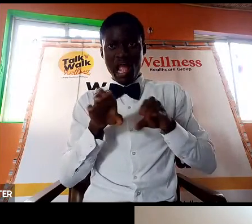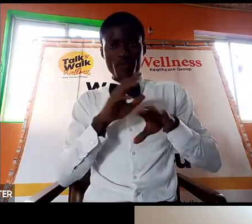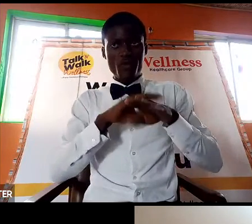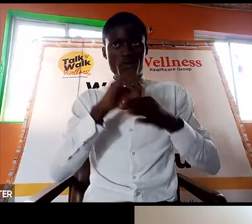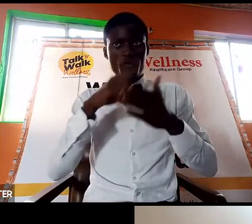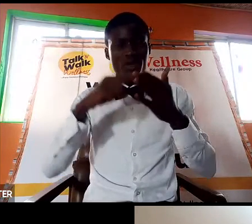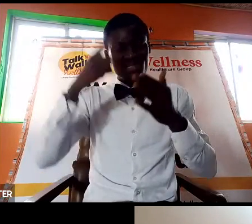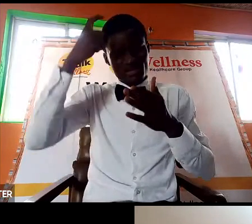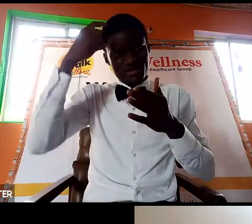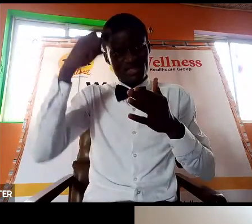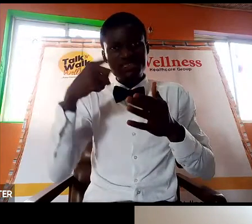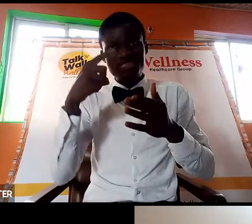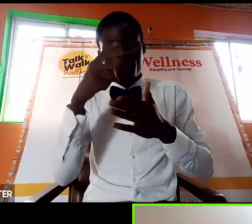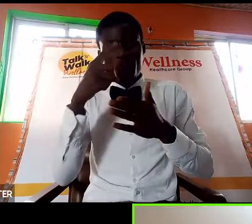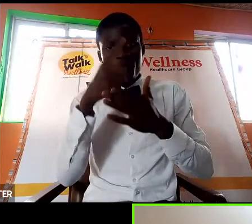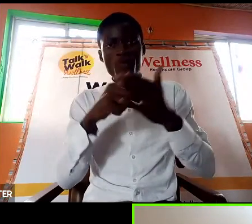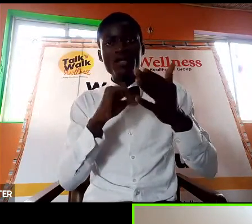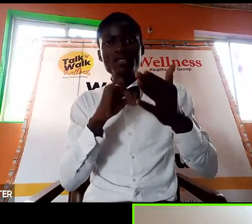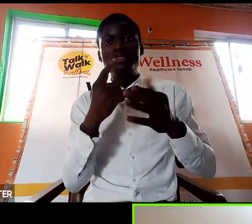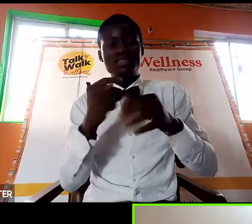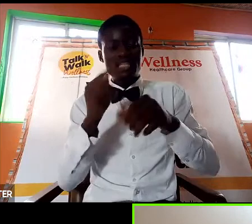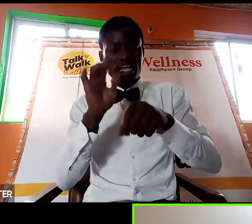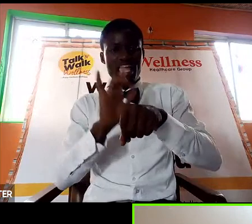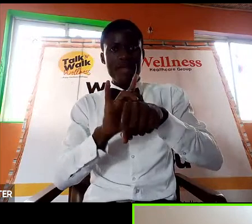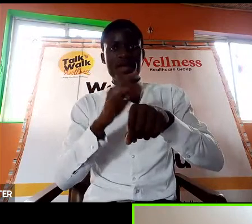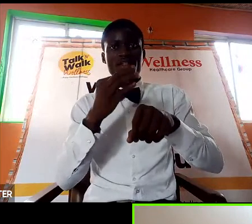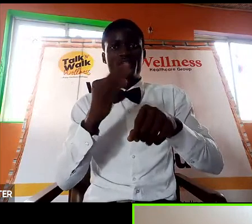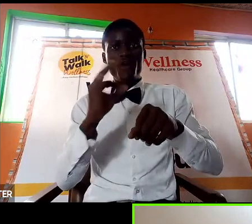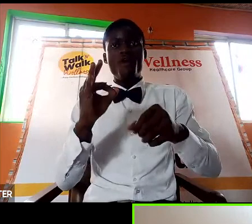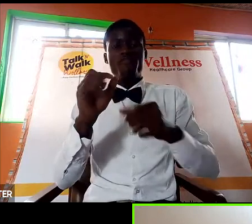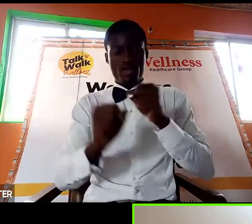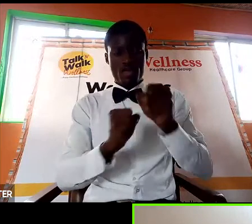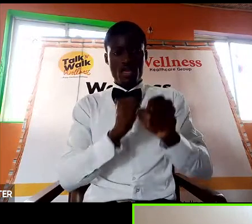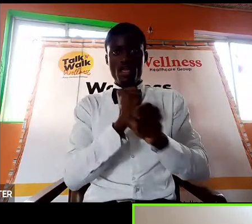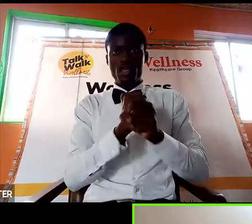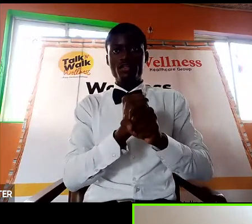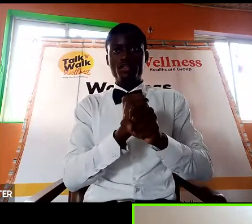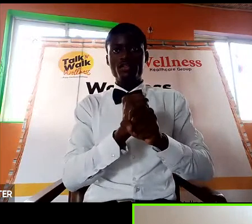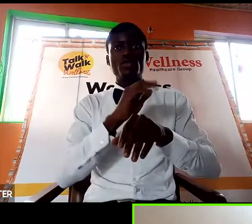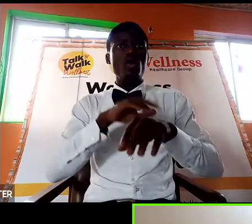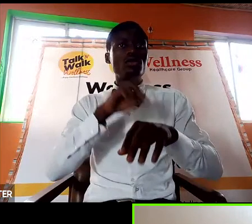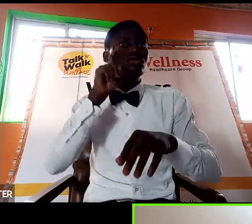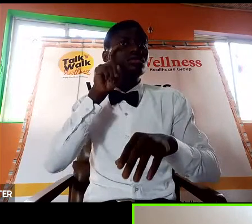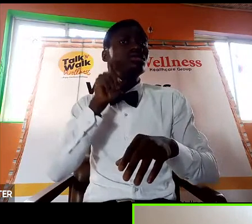of age on sex? So people can